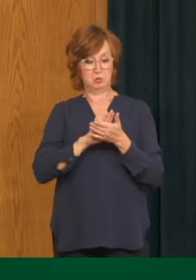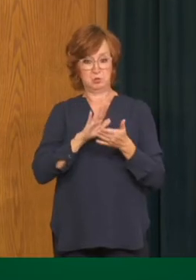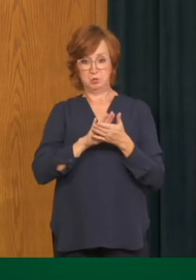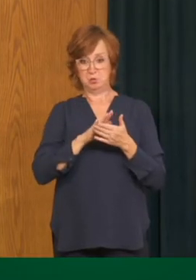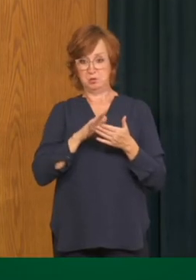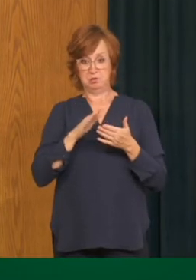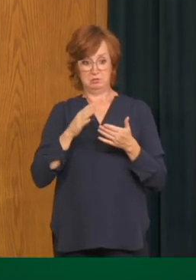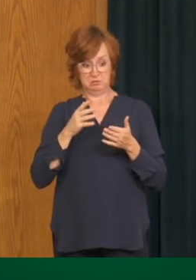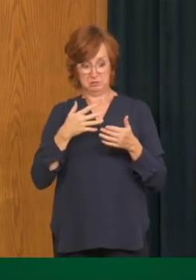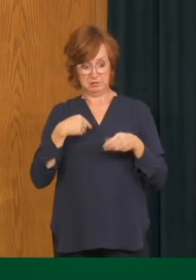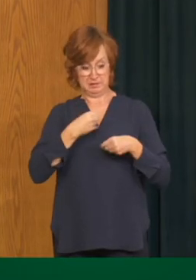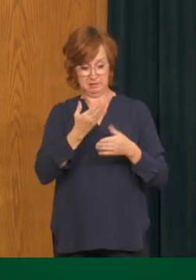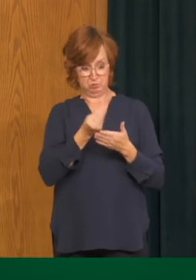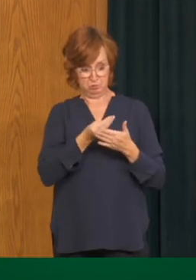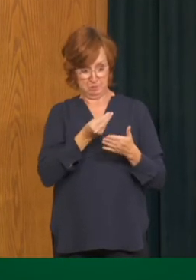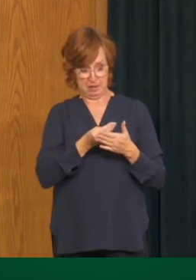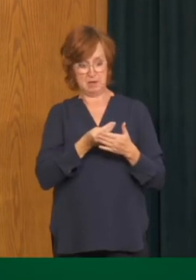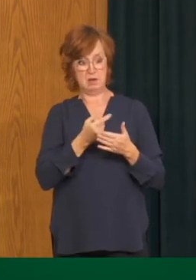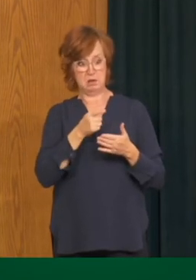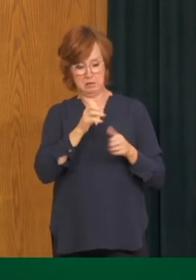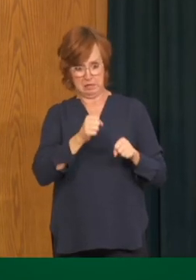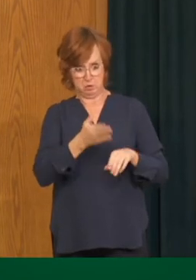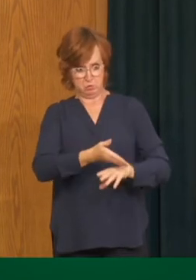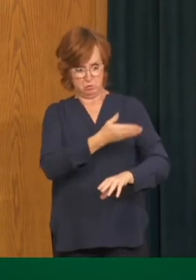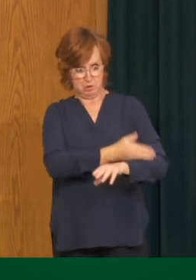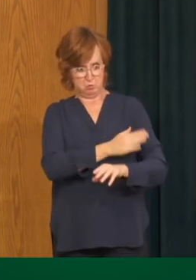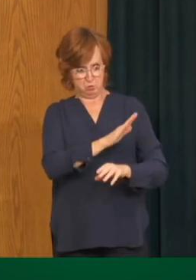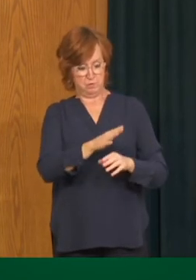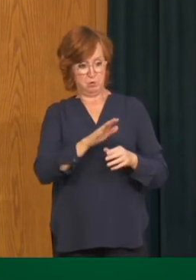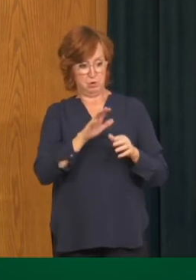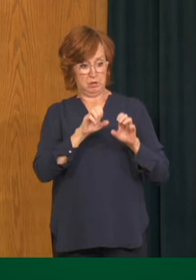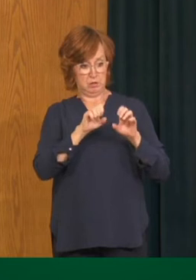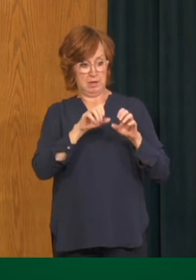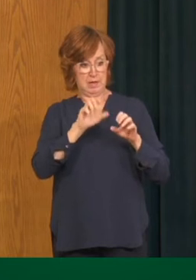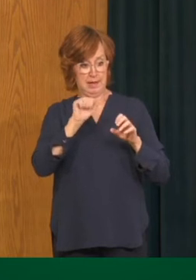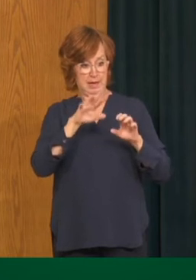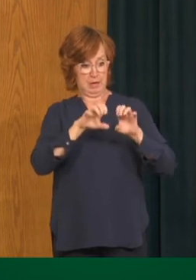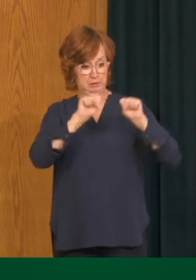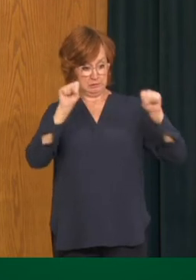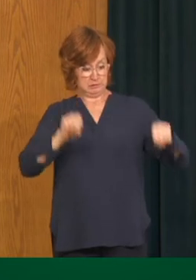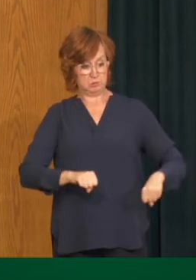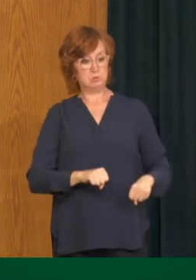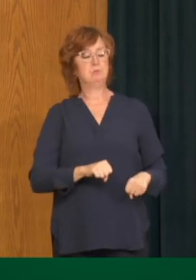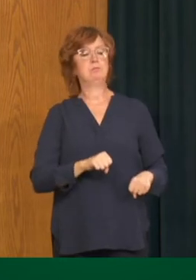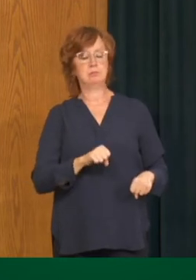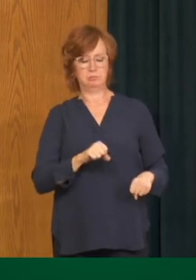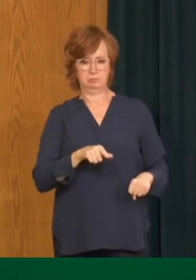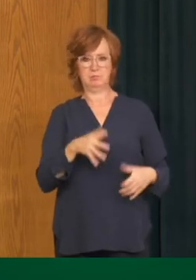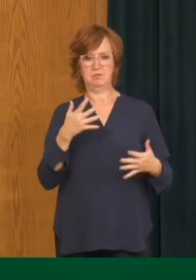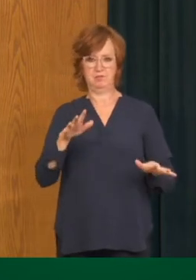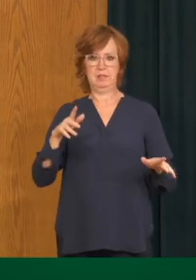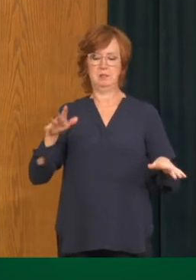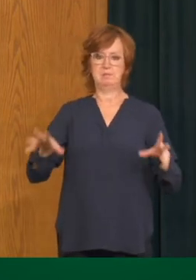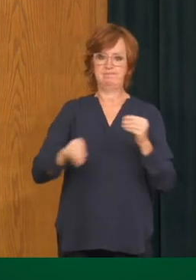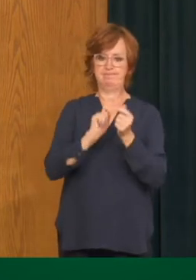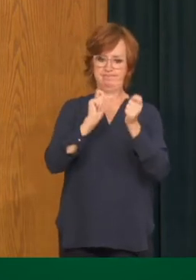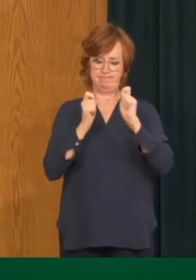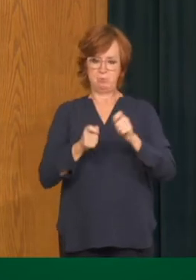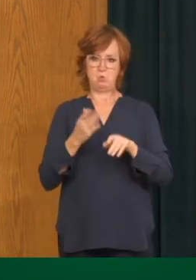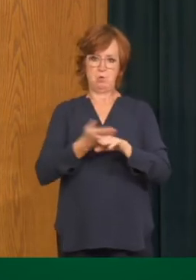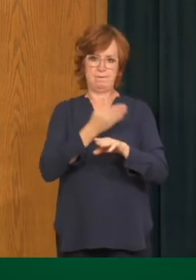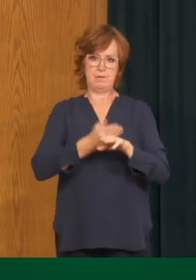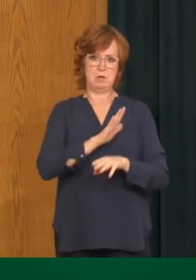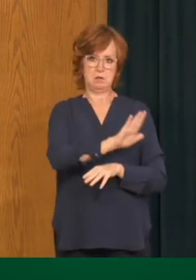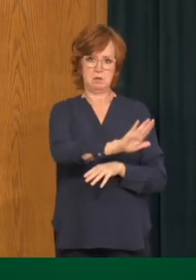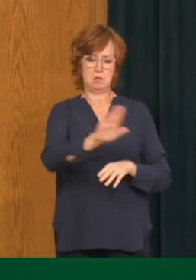government that has opened up the whole preventative maintenance and renewal fund, providing now close to $300 million over the course of the last